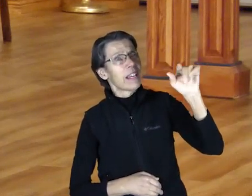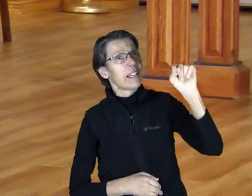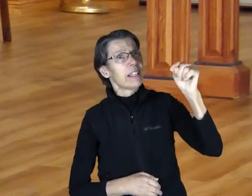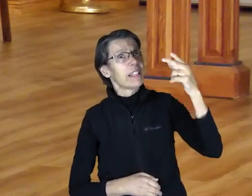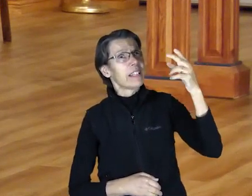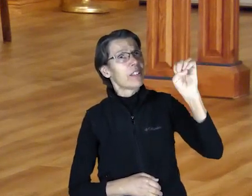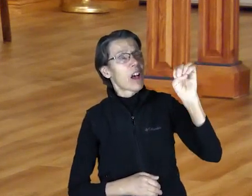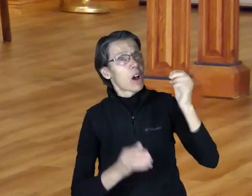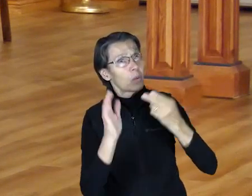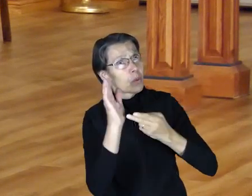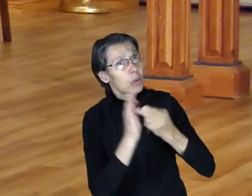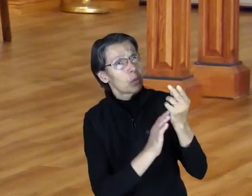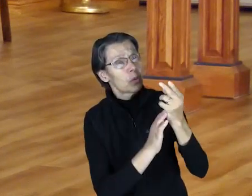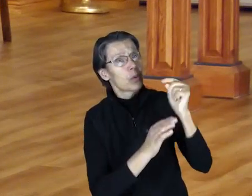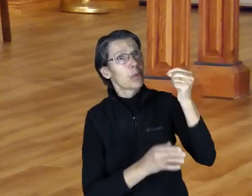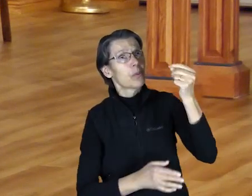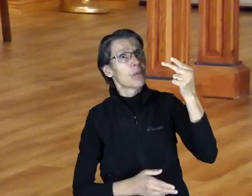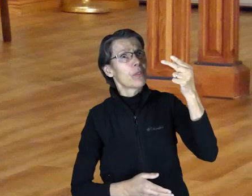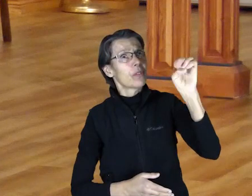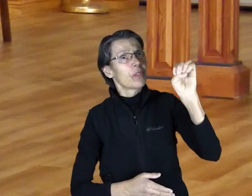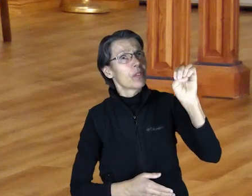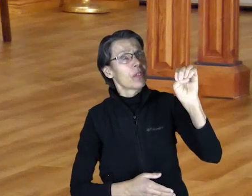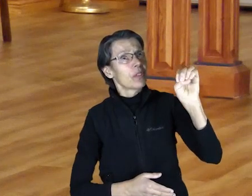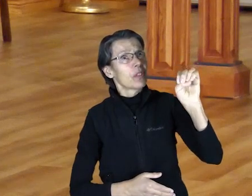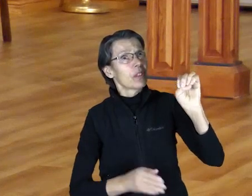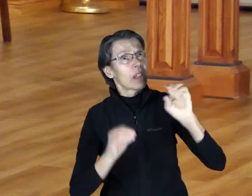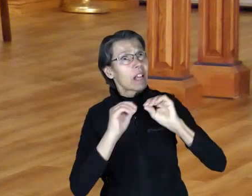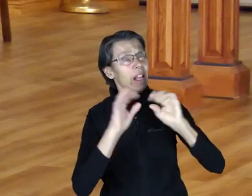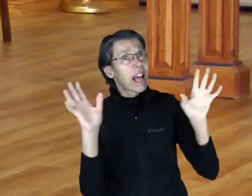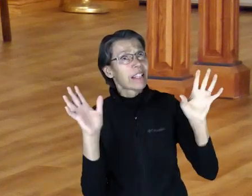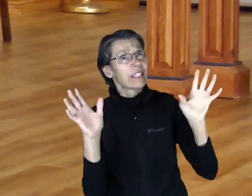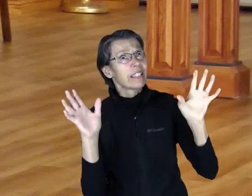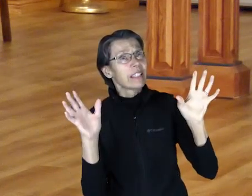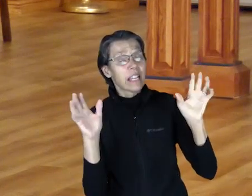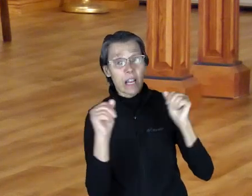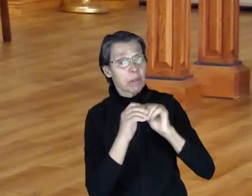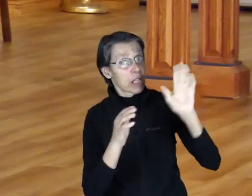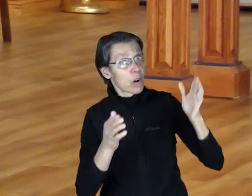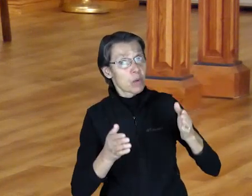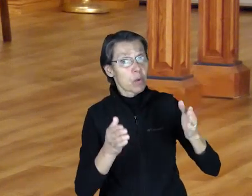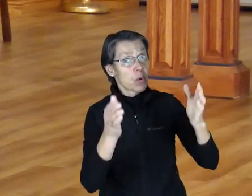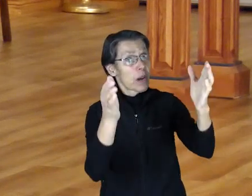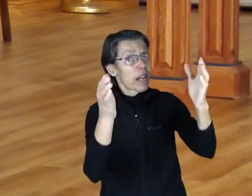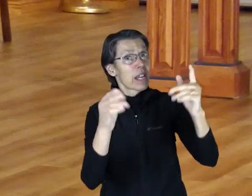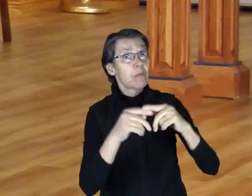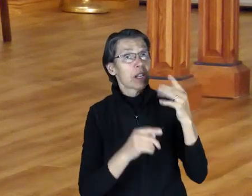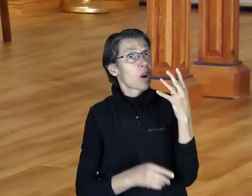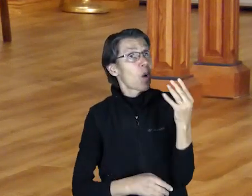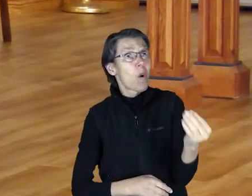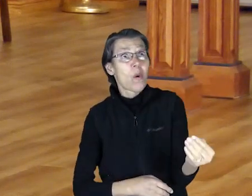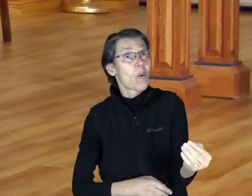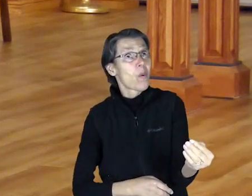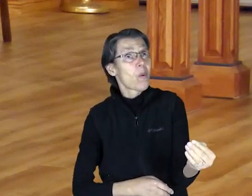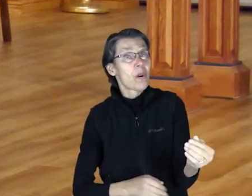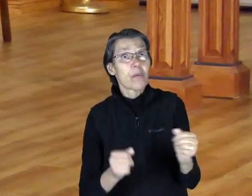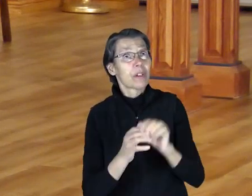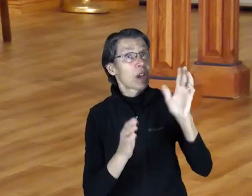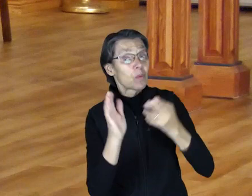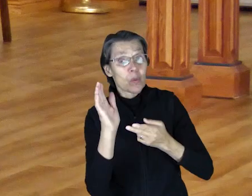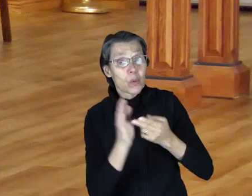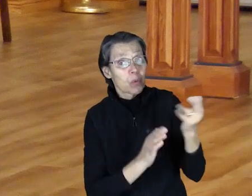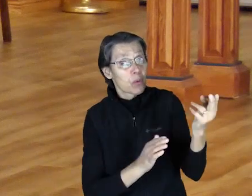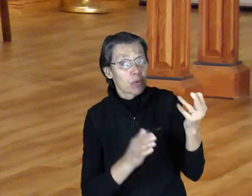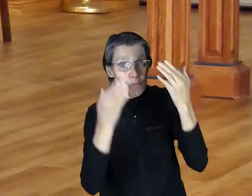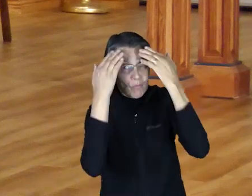that way, there is no going. Without that truth, there is no knowing. And without that life, there is no